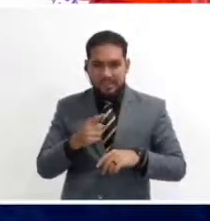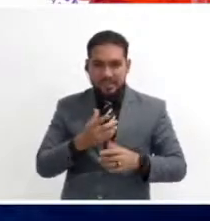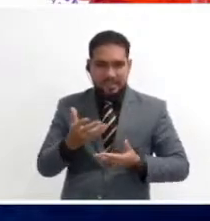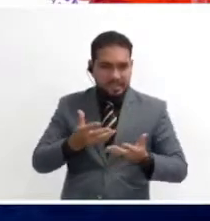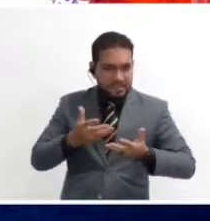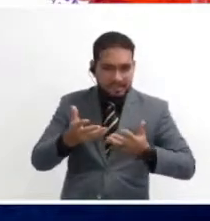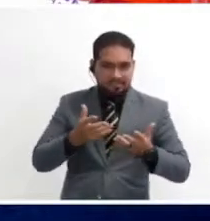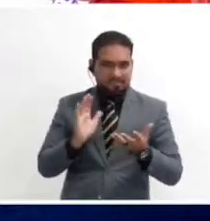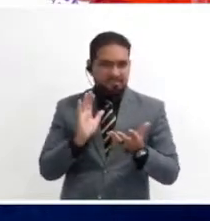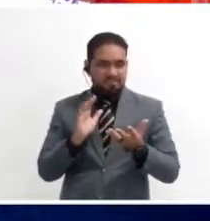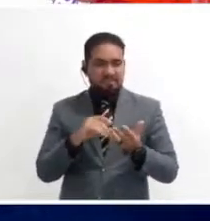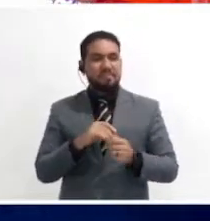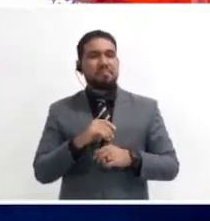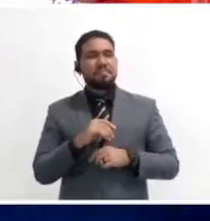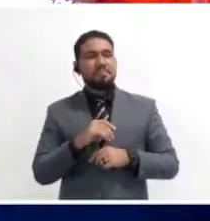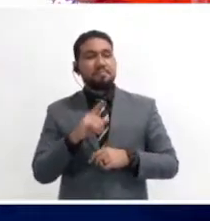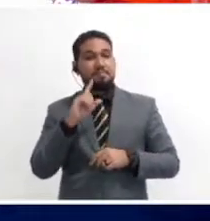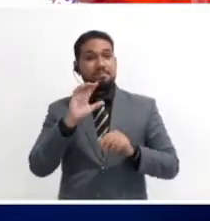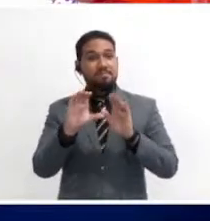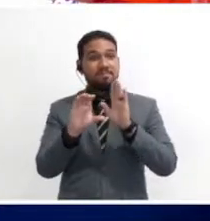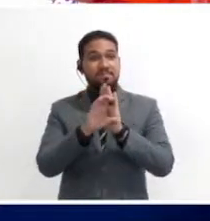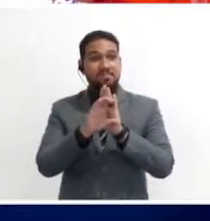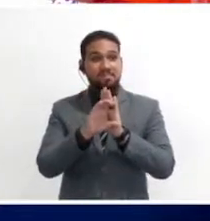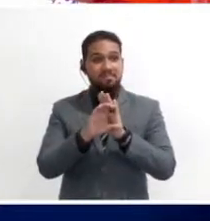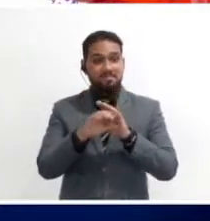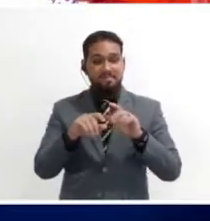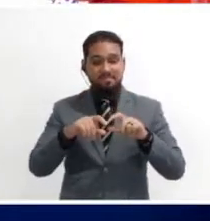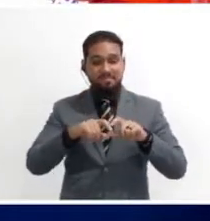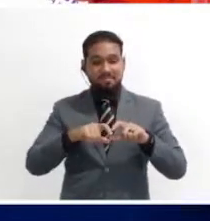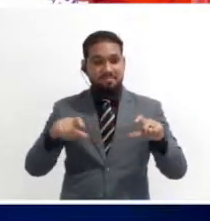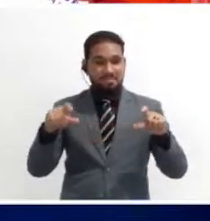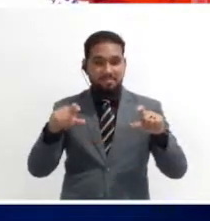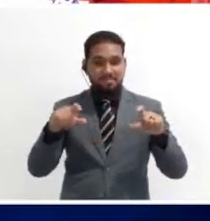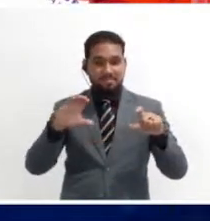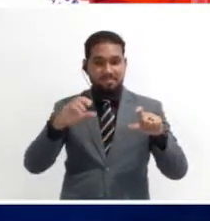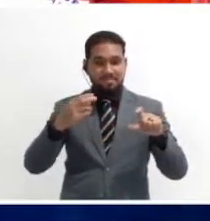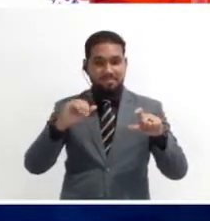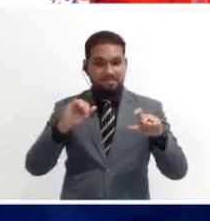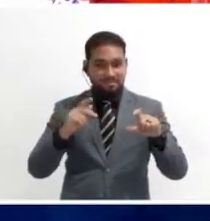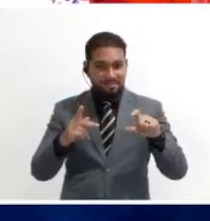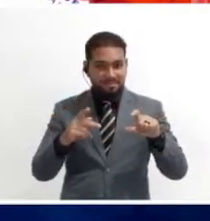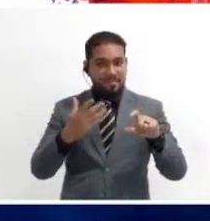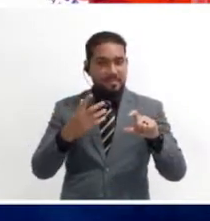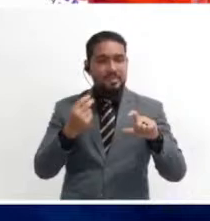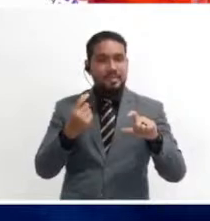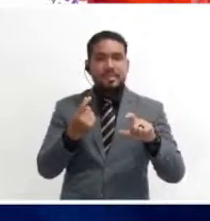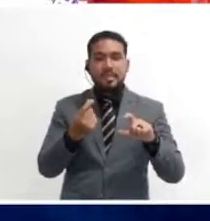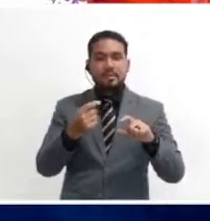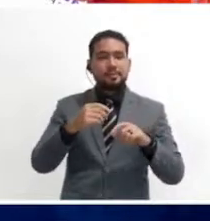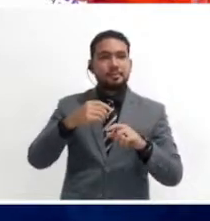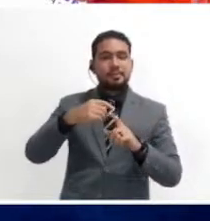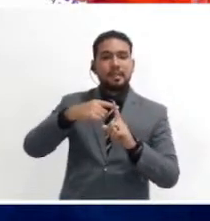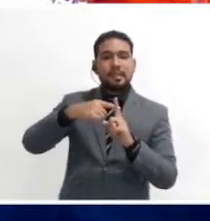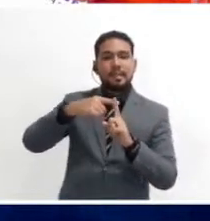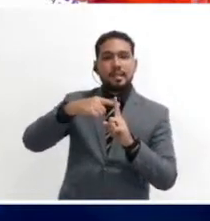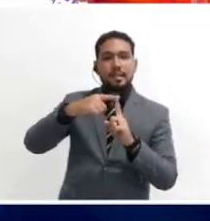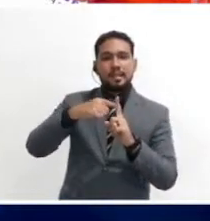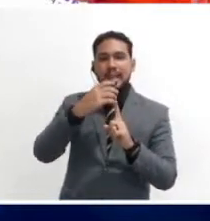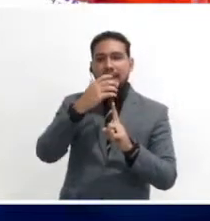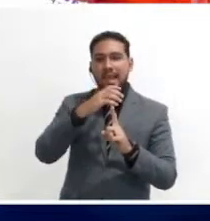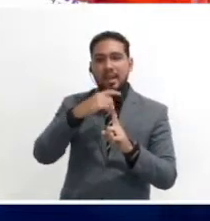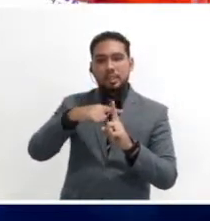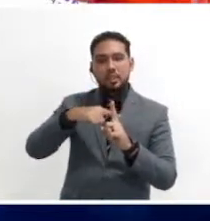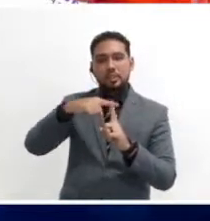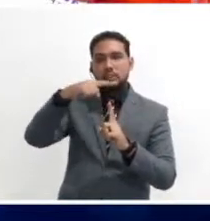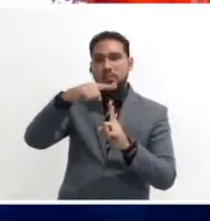is there's something called a heat spreader. So that thick copper lid that's on the package is there to help get the